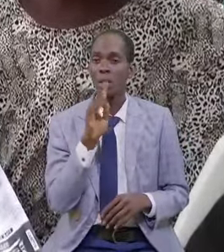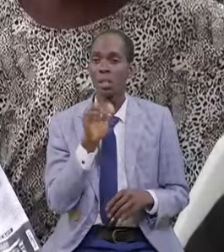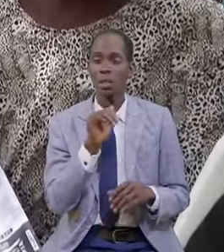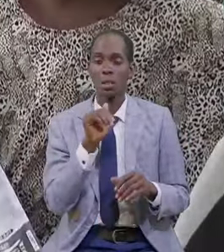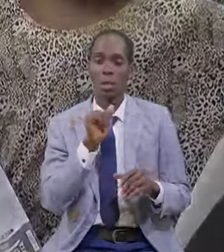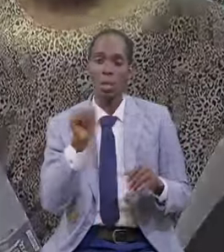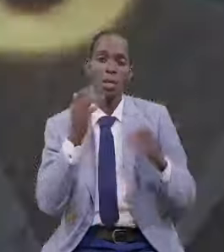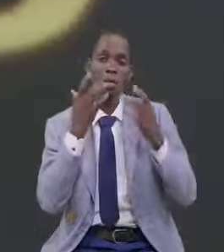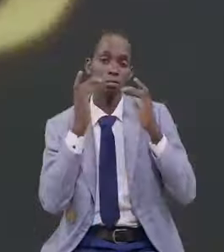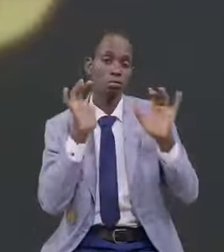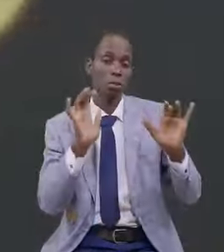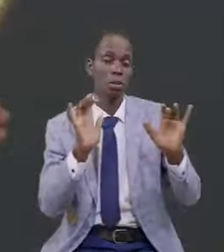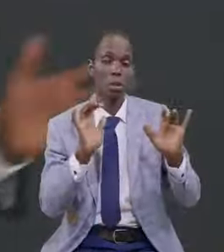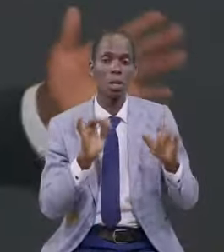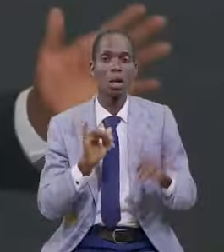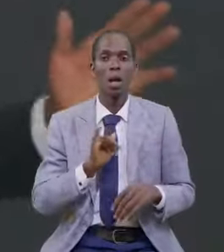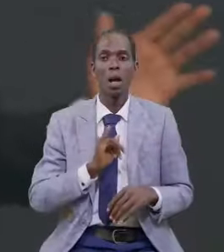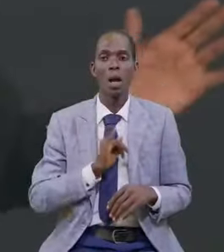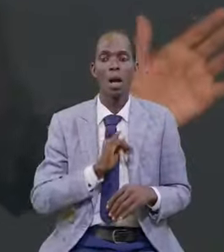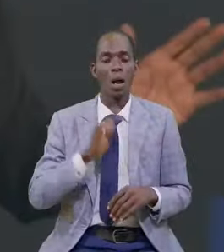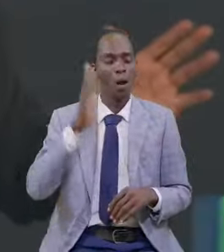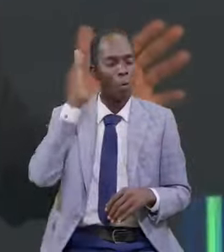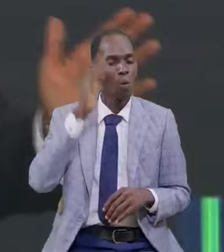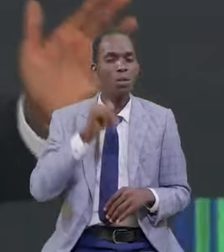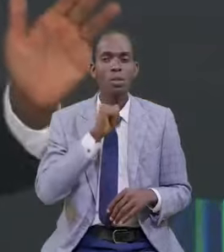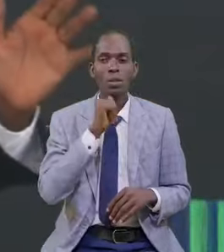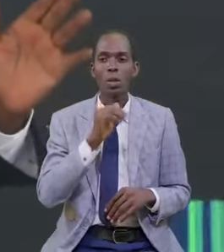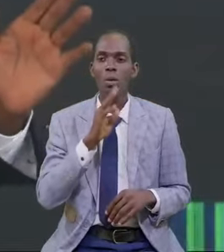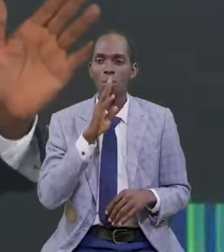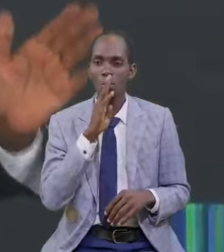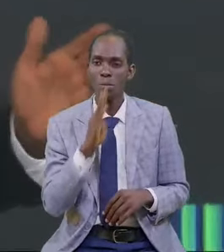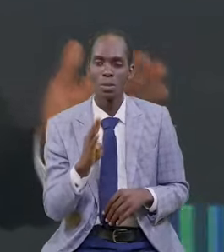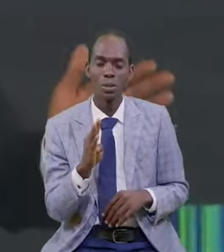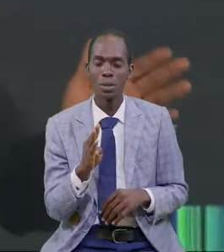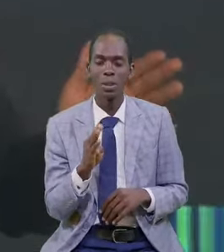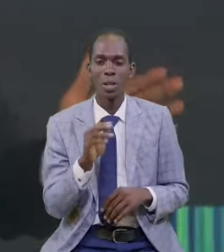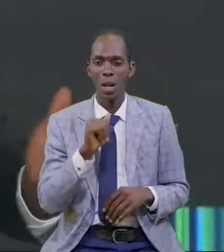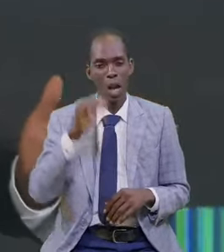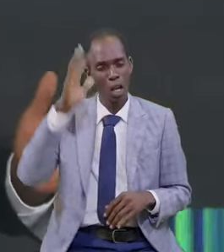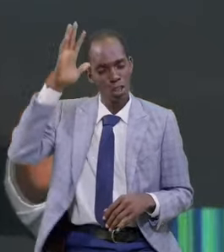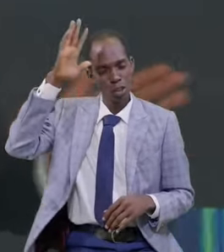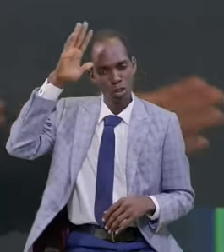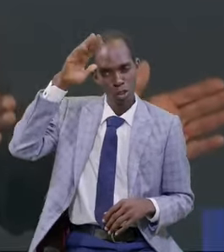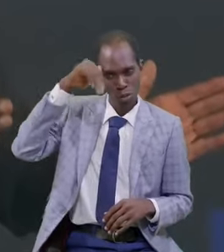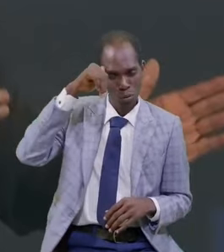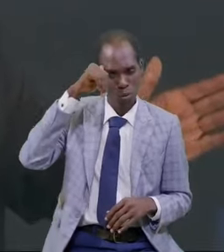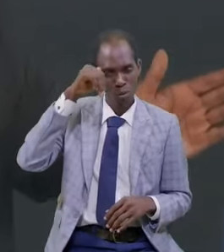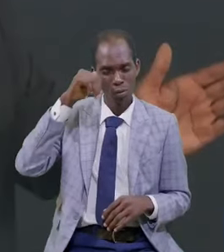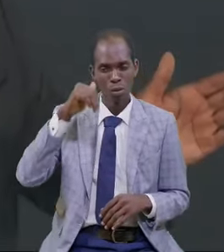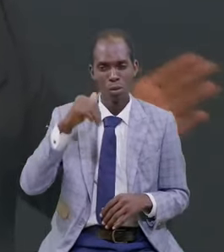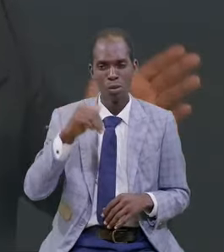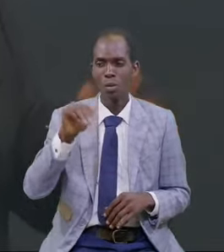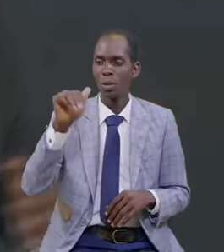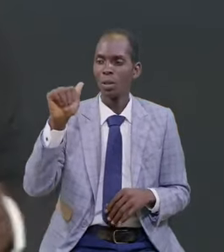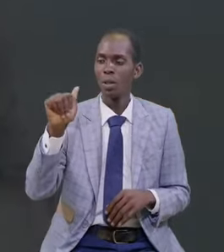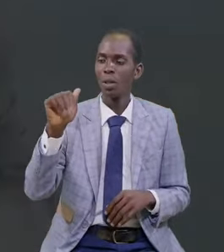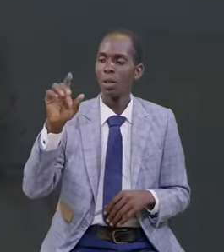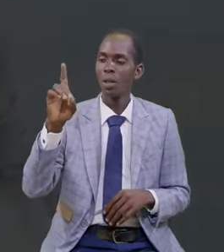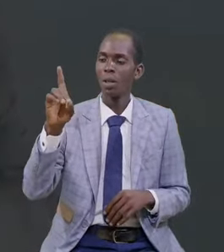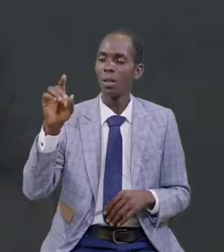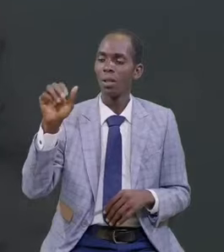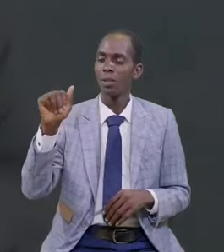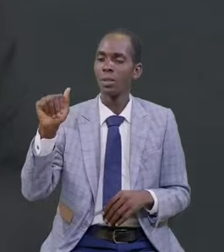an adamite you know that word adamite comes from Adam Adam might